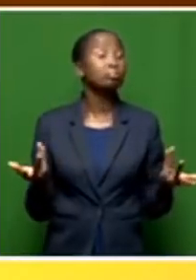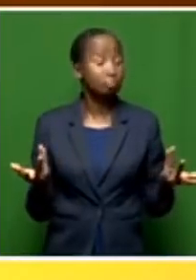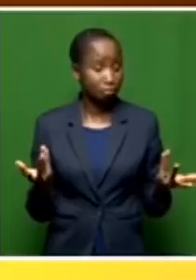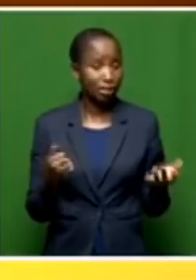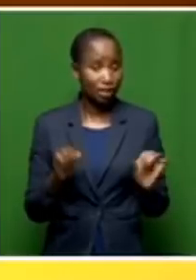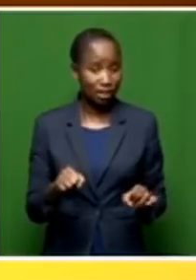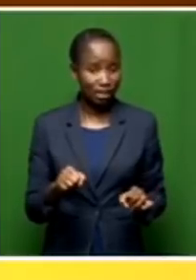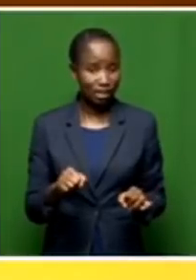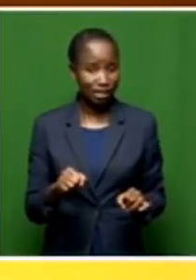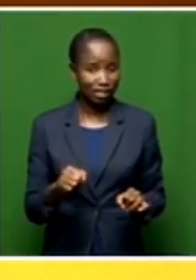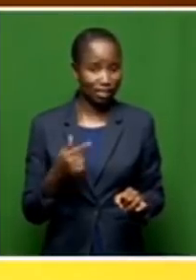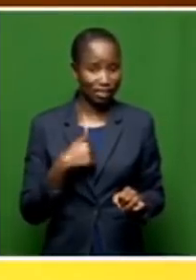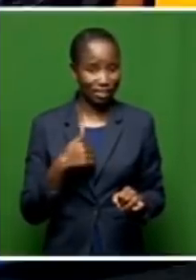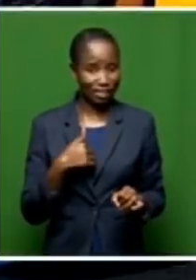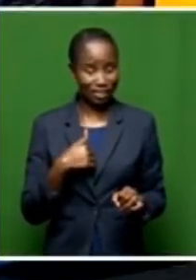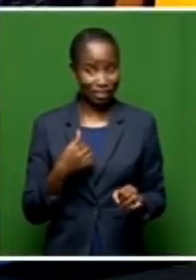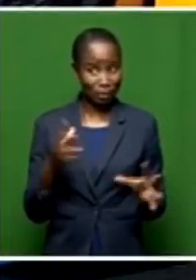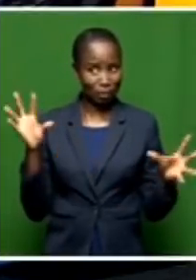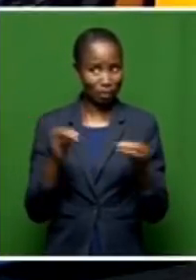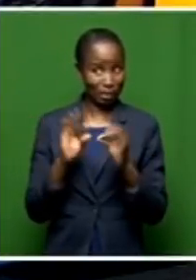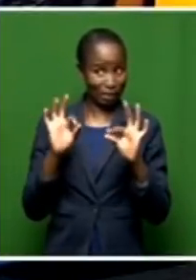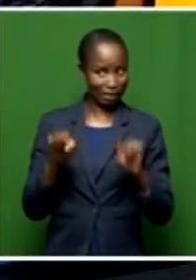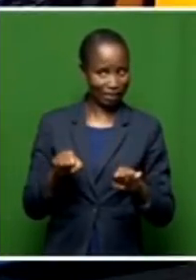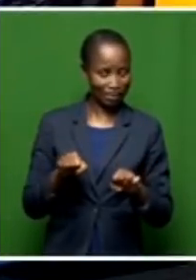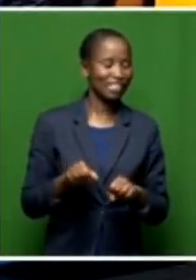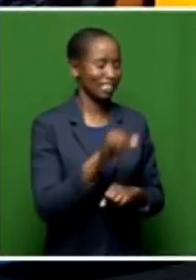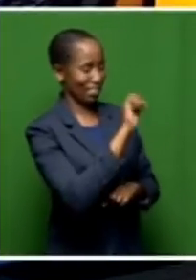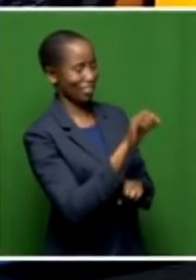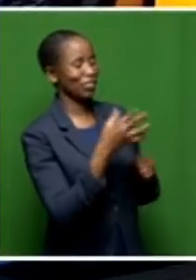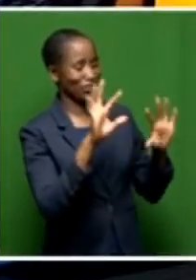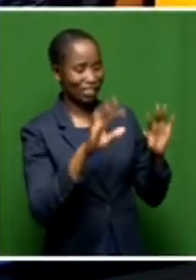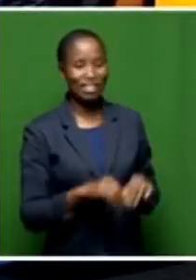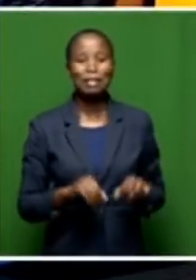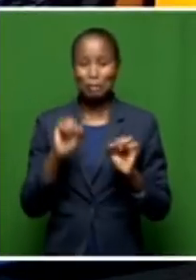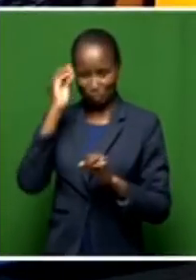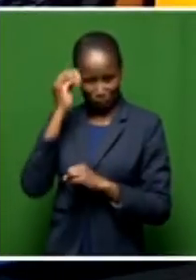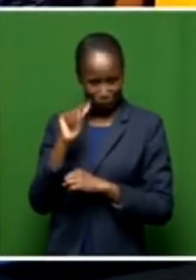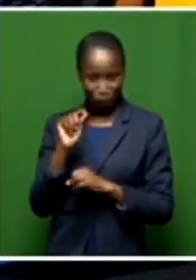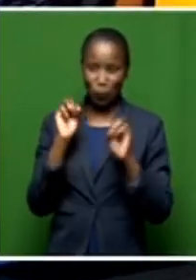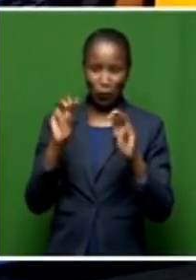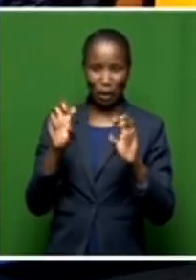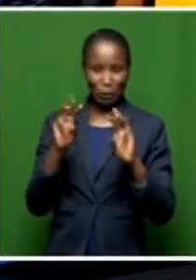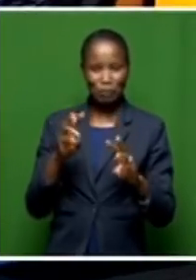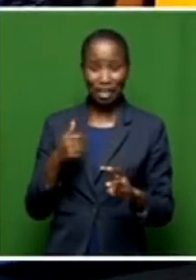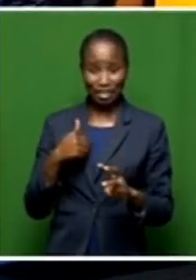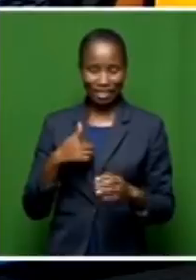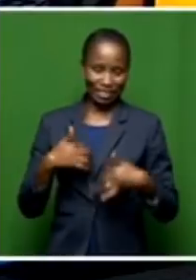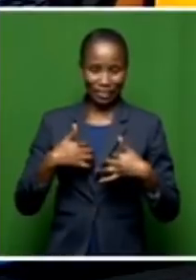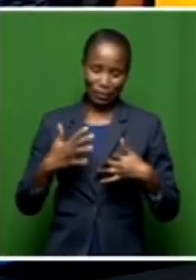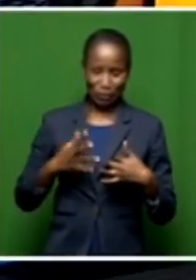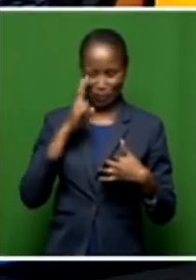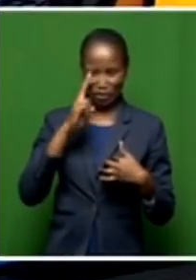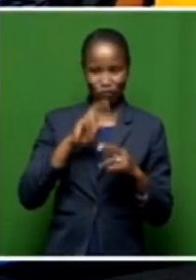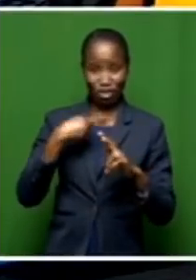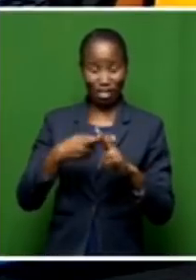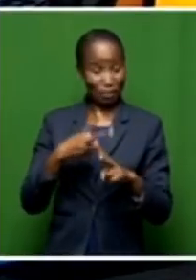correctly. You have. Wow. It's interesting. Can't wait for more results to come through. We were predicting the smaller parties to have an impact on the big boys,